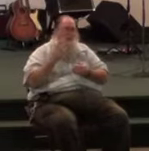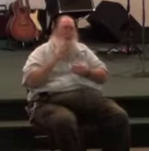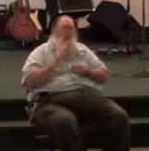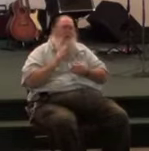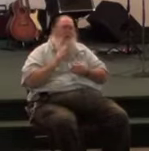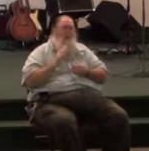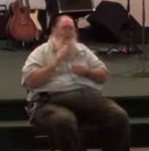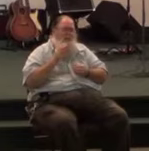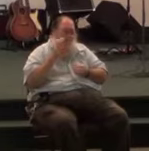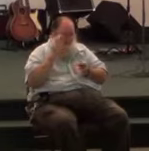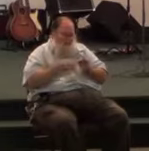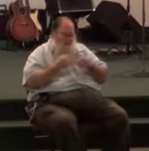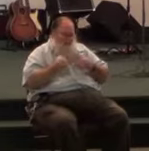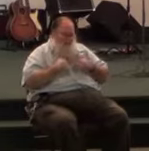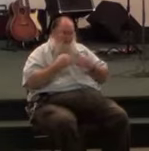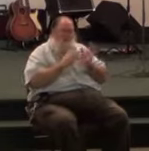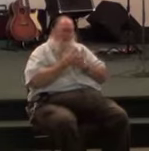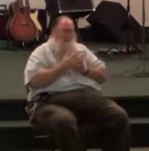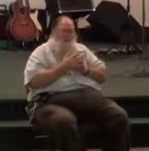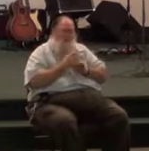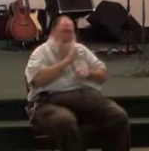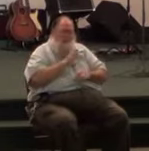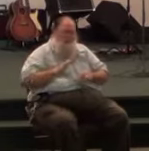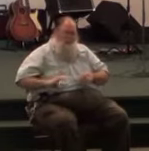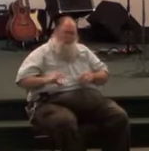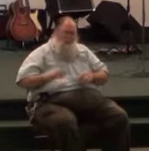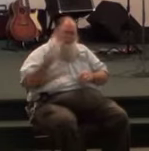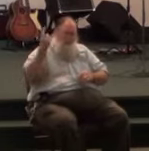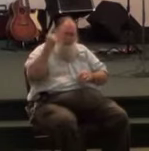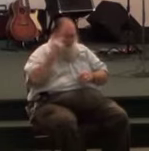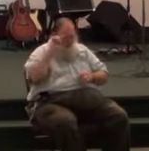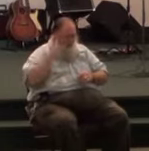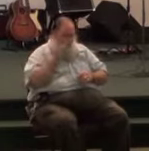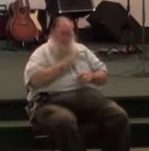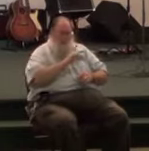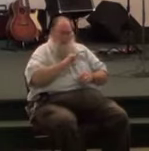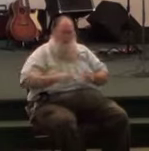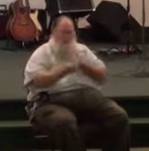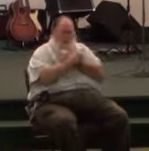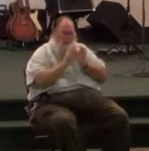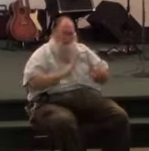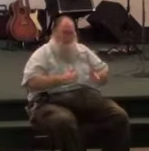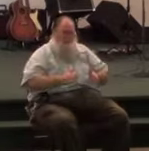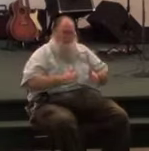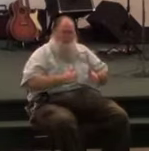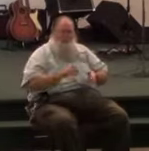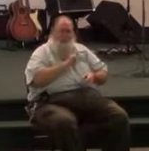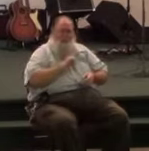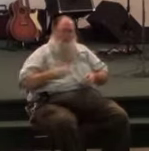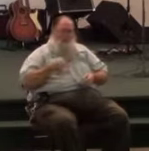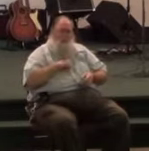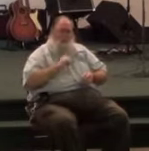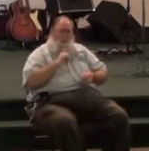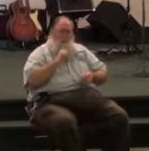predetermination to have Jesus Christ come as our Lord and Savior. And Lord, we